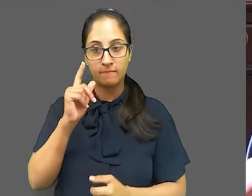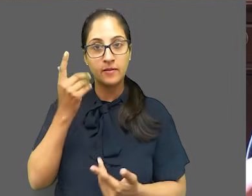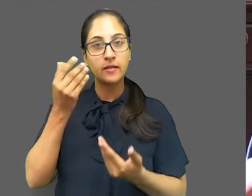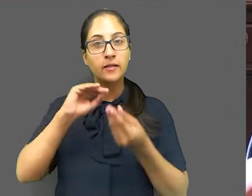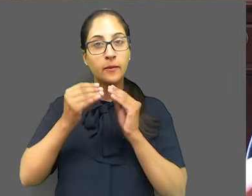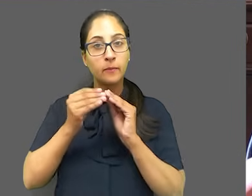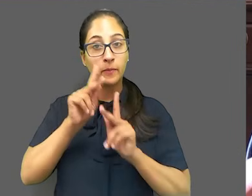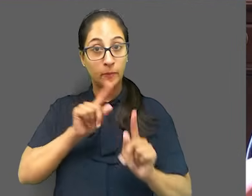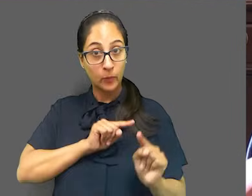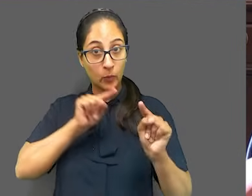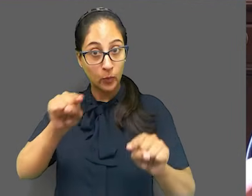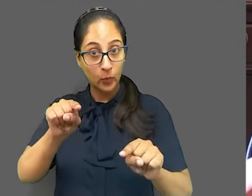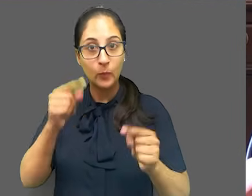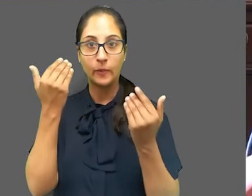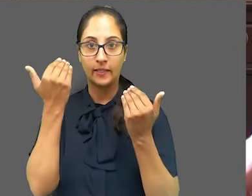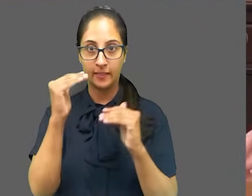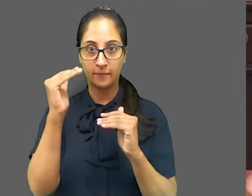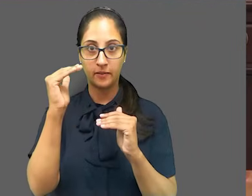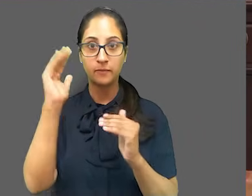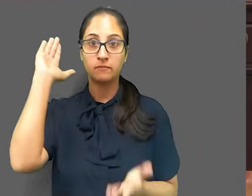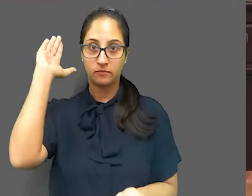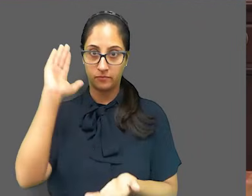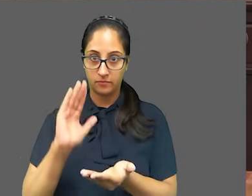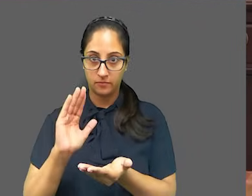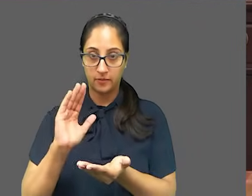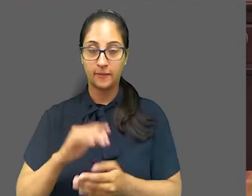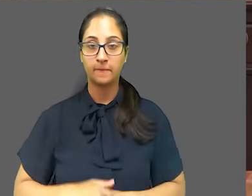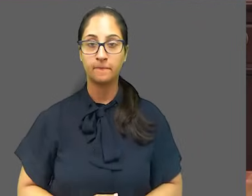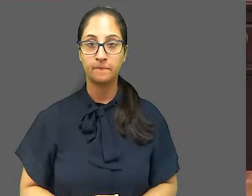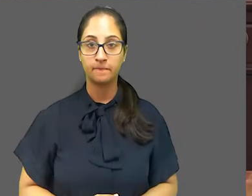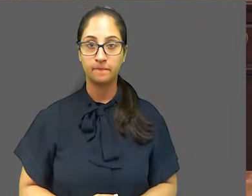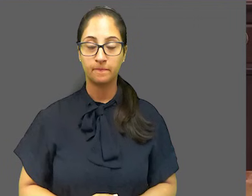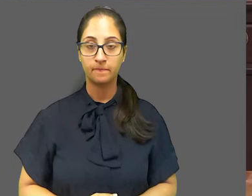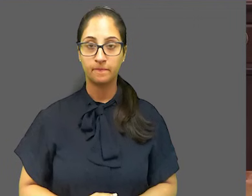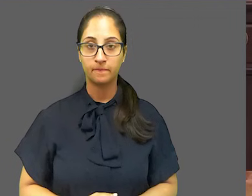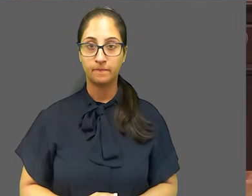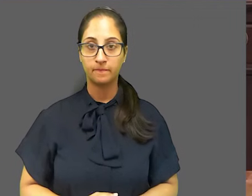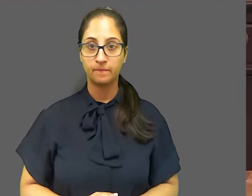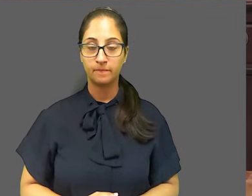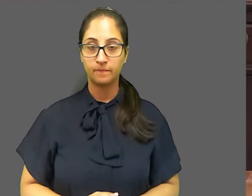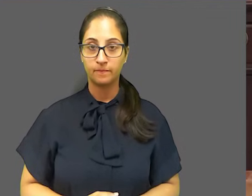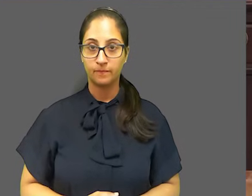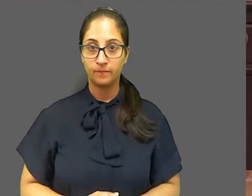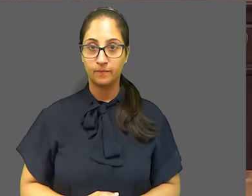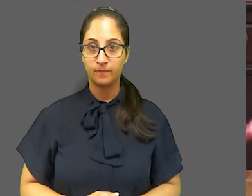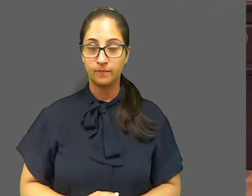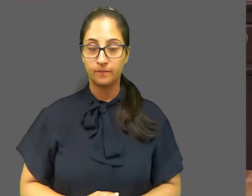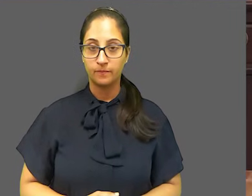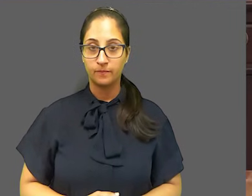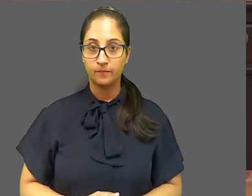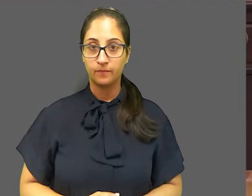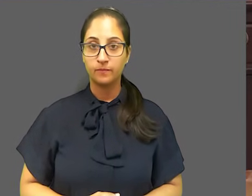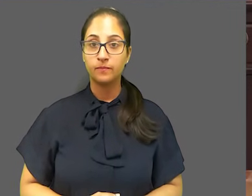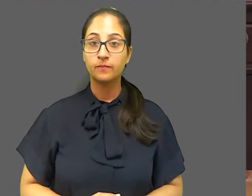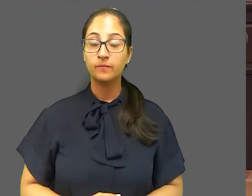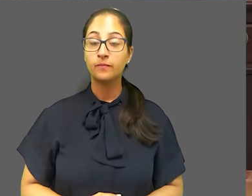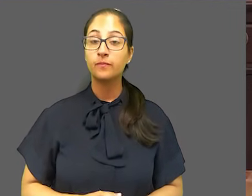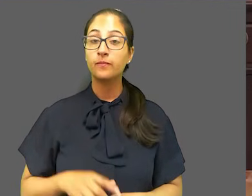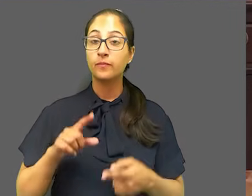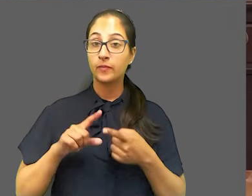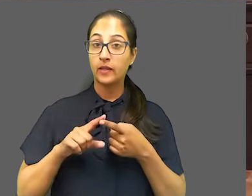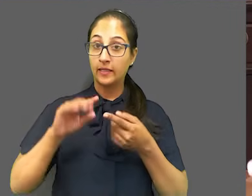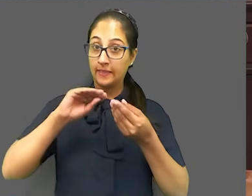noticed this in the past few days or will notice this in the coming days. Once the community